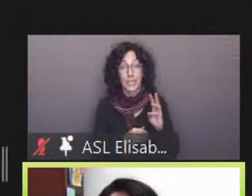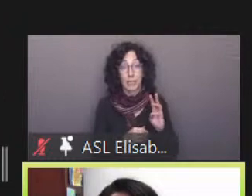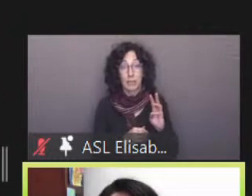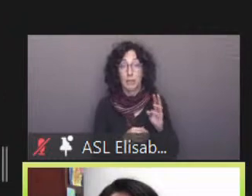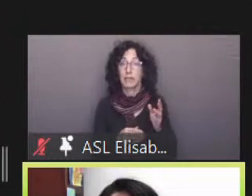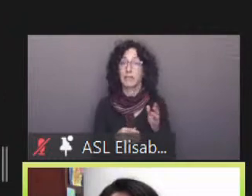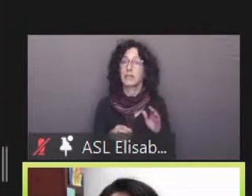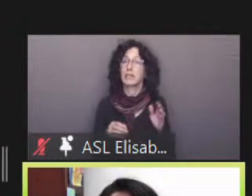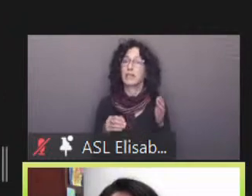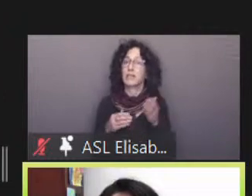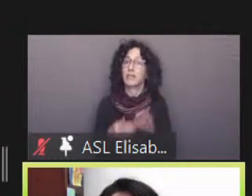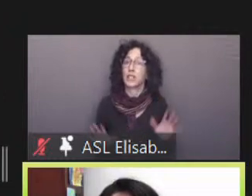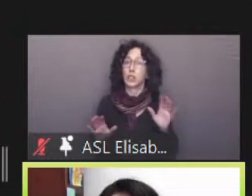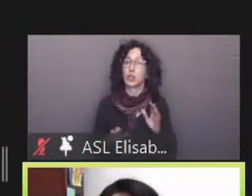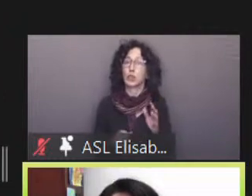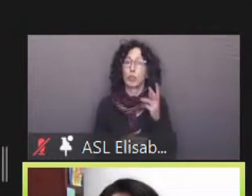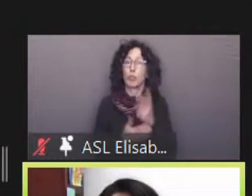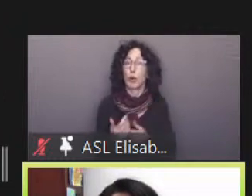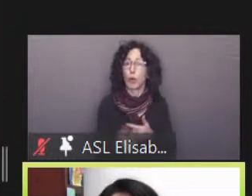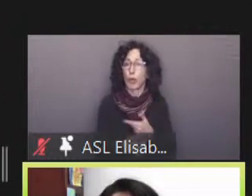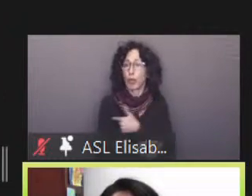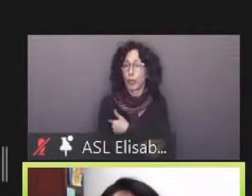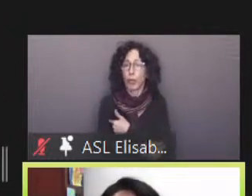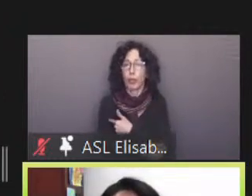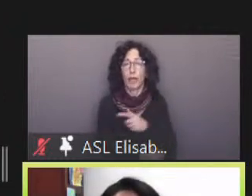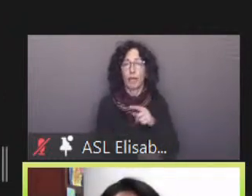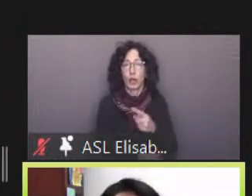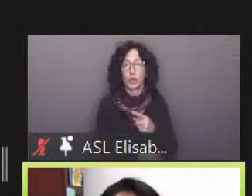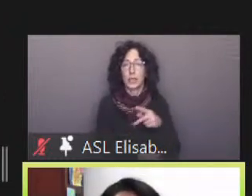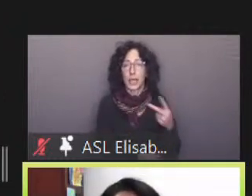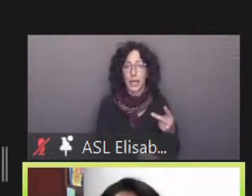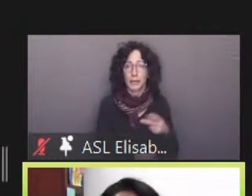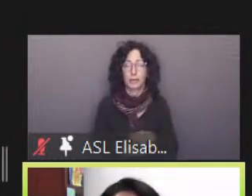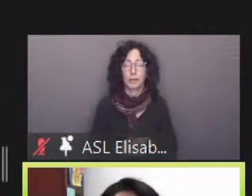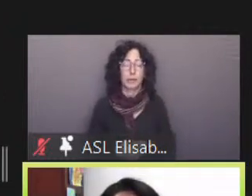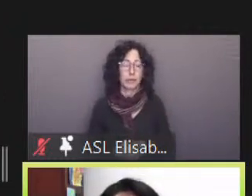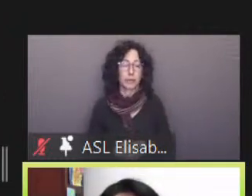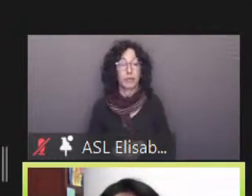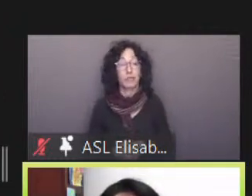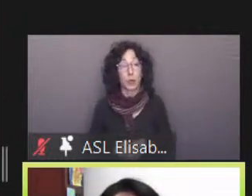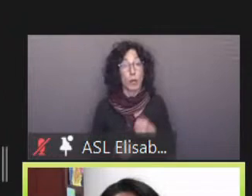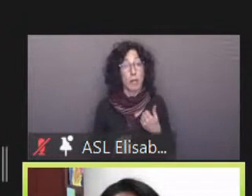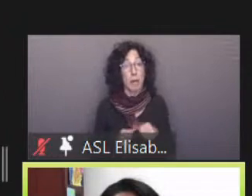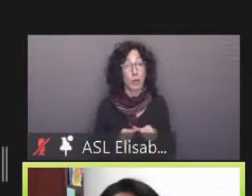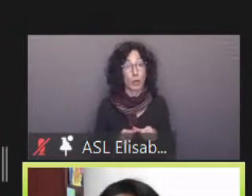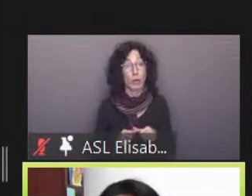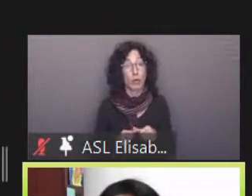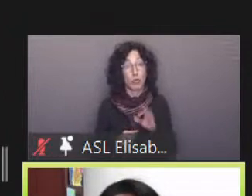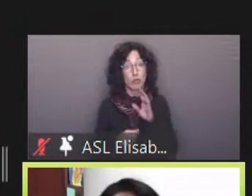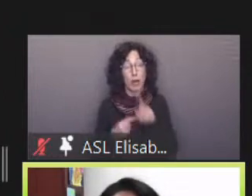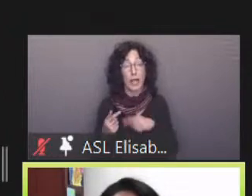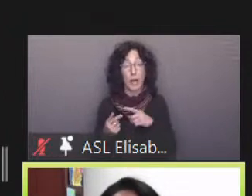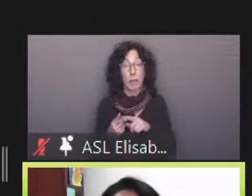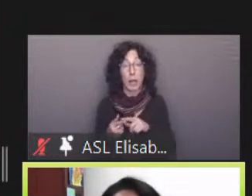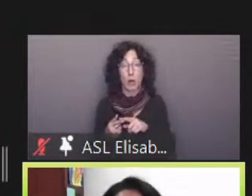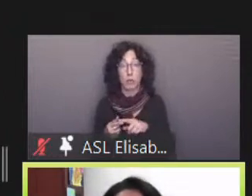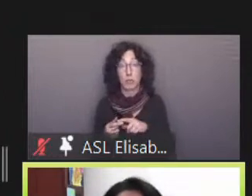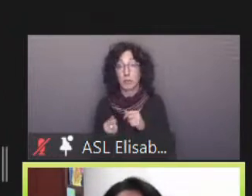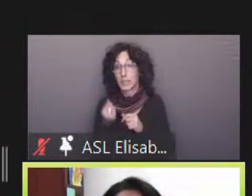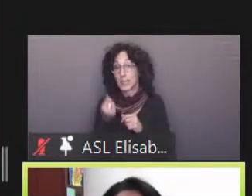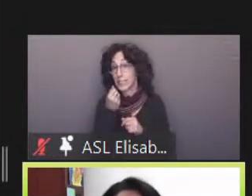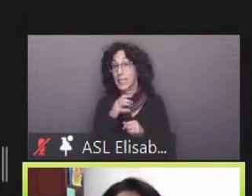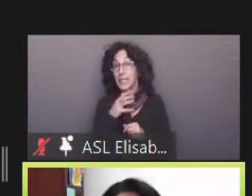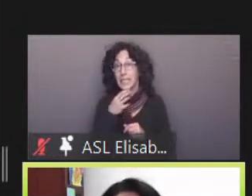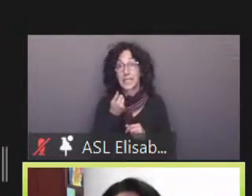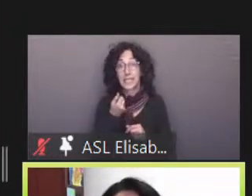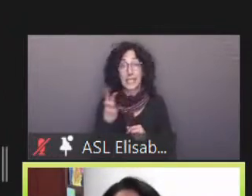vaccine series and are fully vaccinated. Now remember, we are talking about the age of 16 because